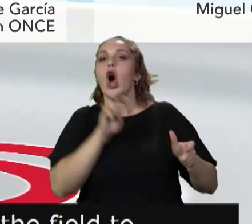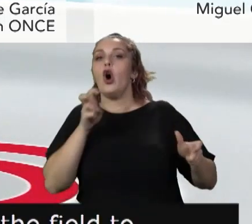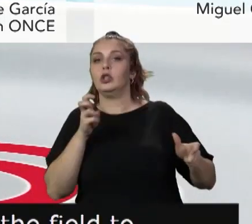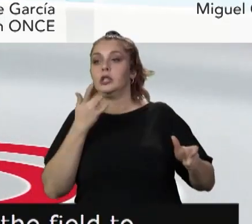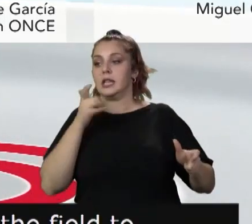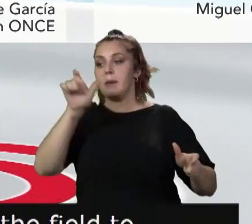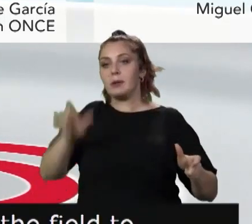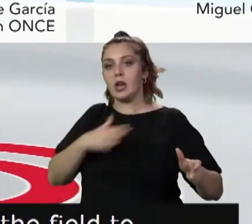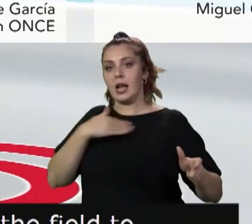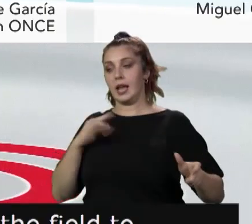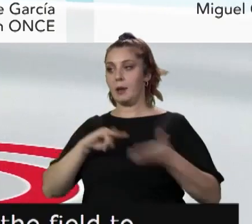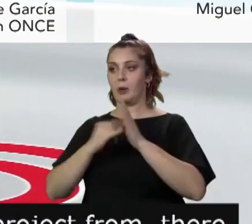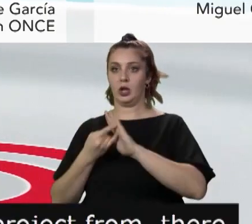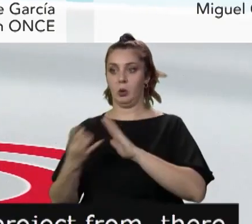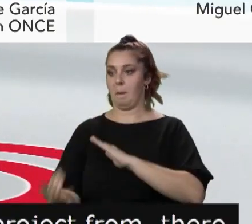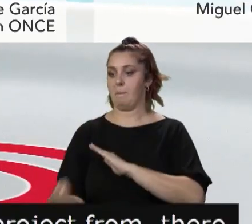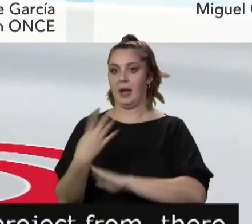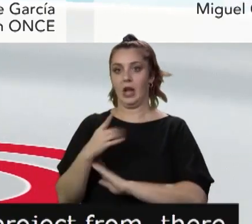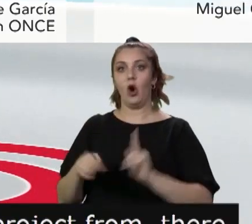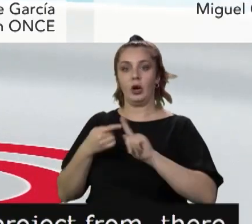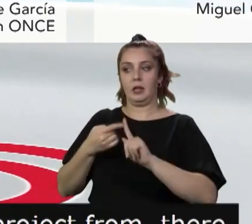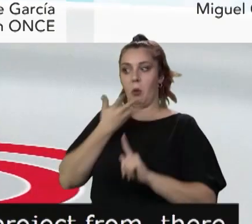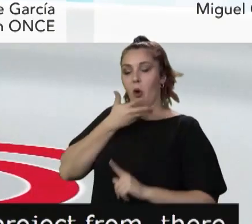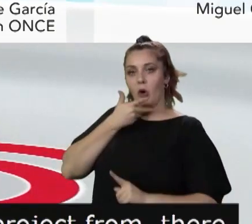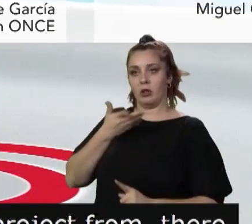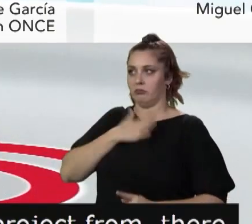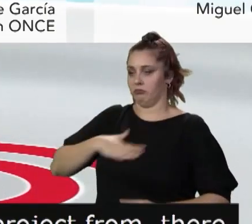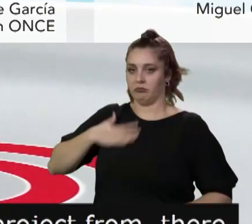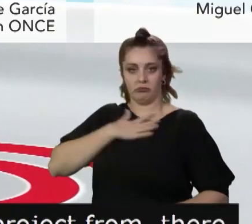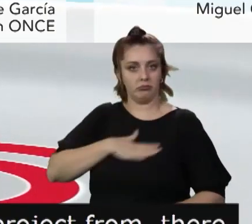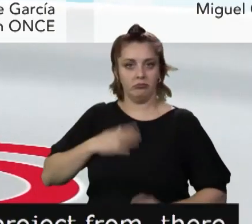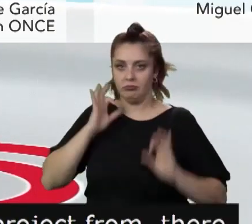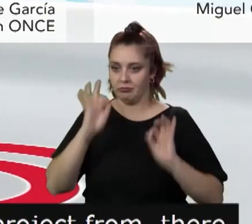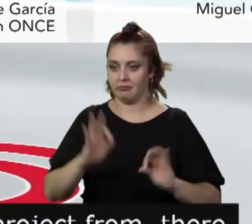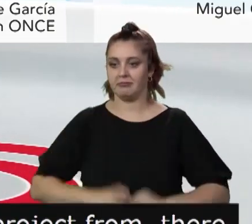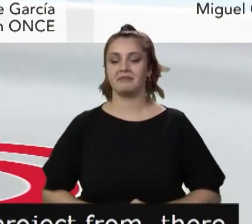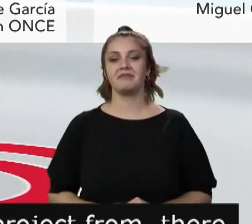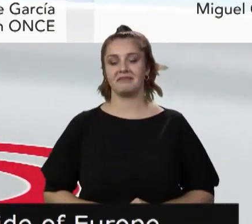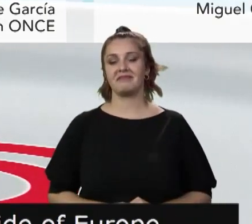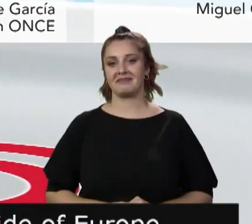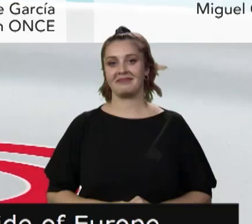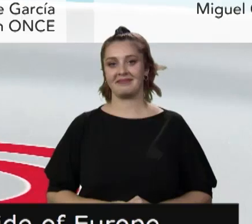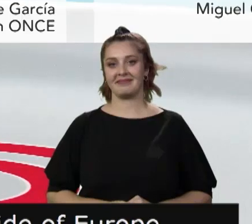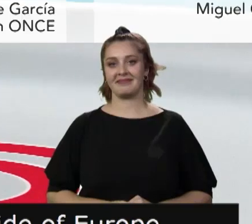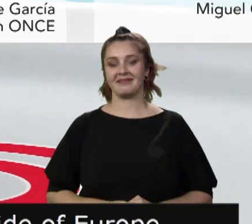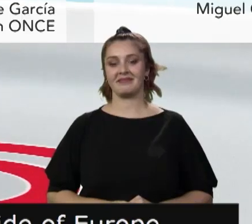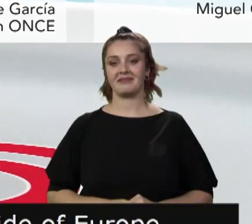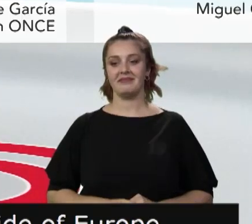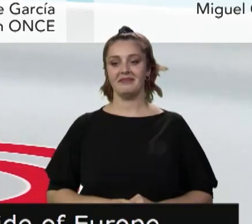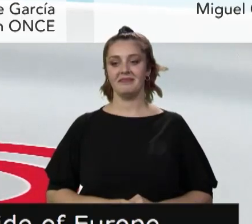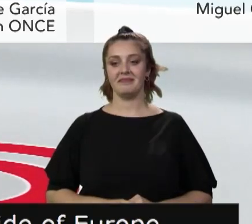other field. So if someone from outside of Europe wants to send us their project to make it